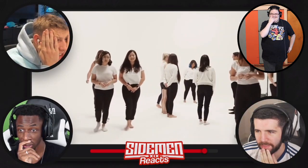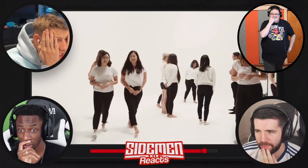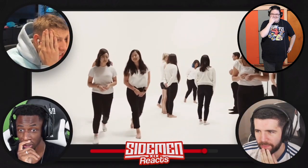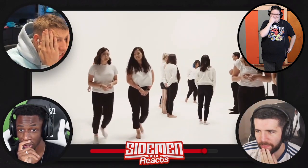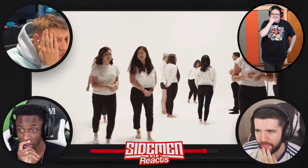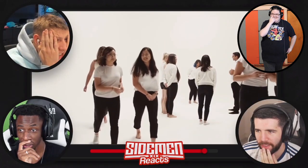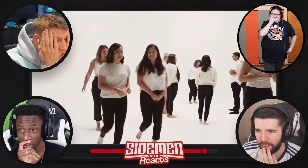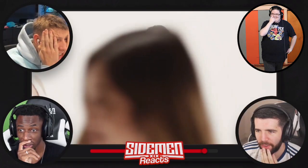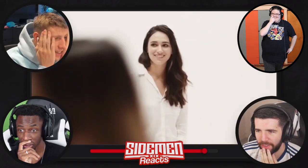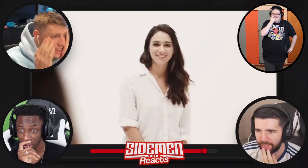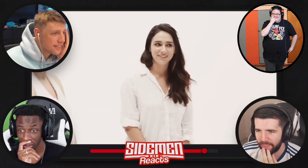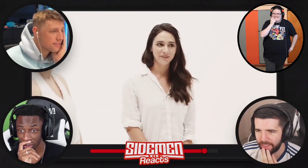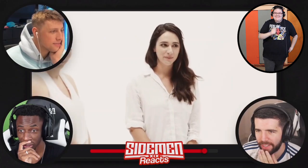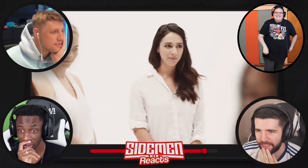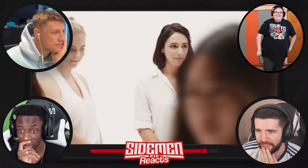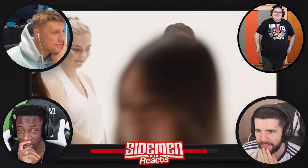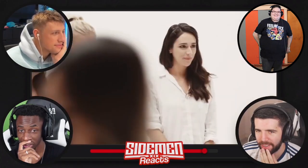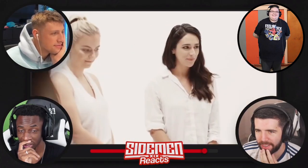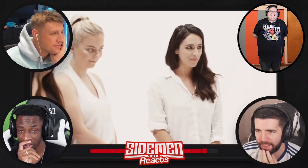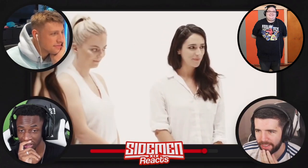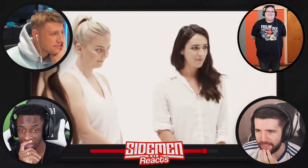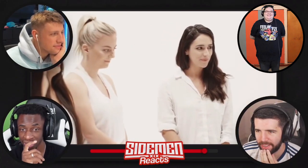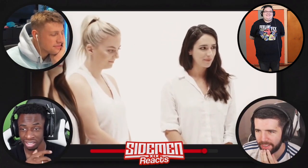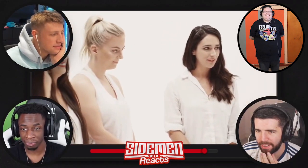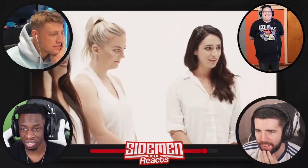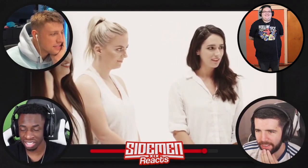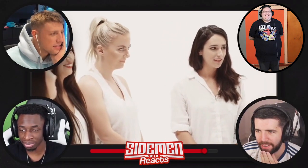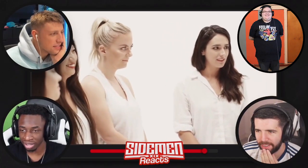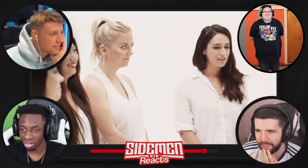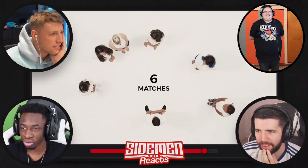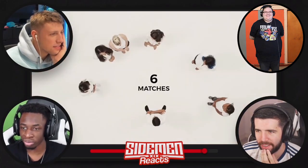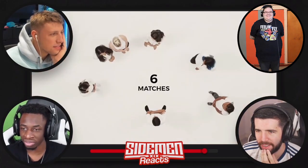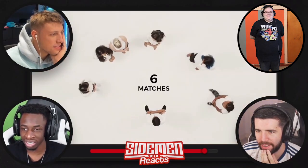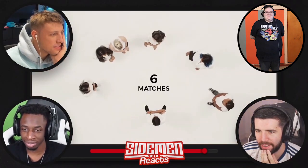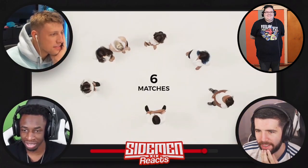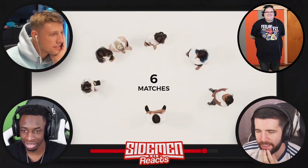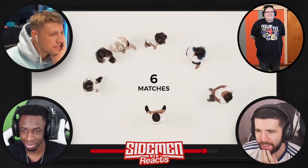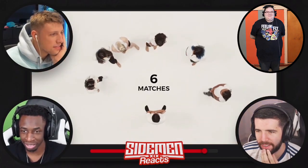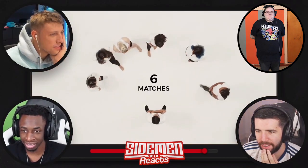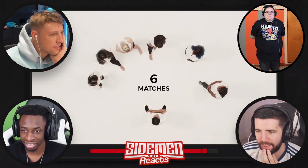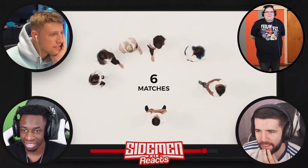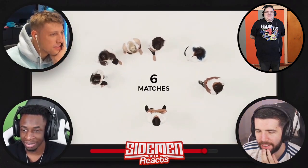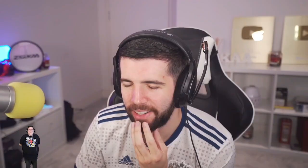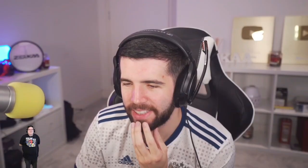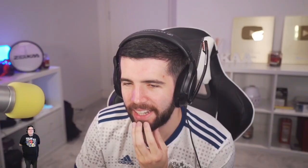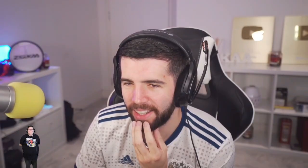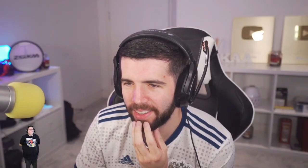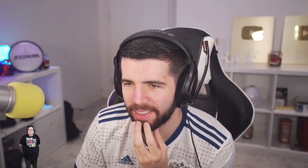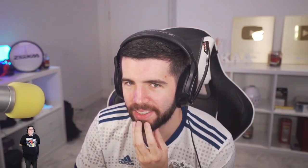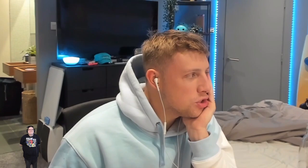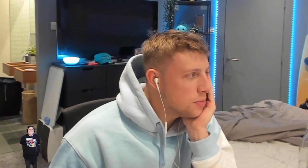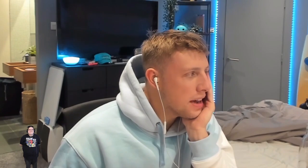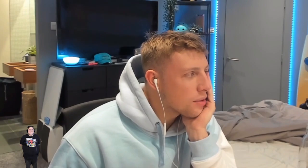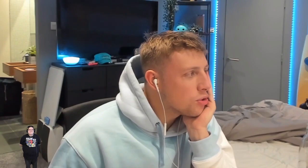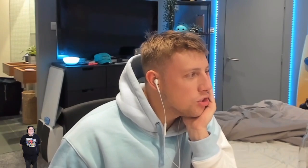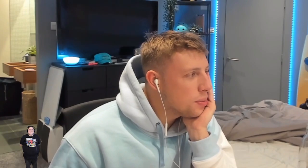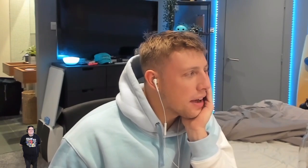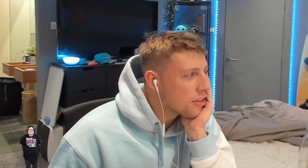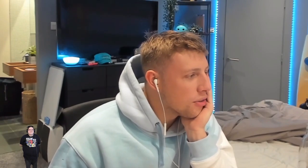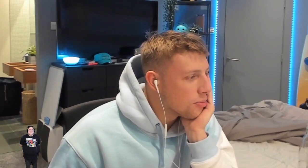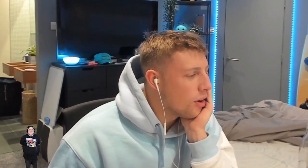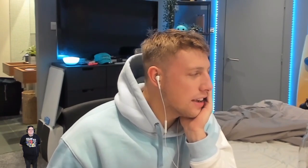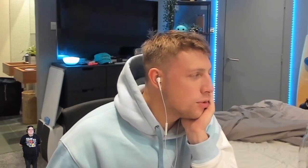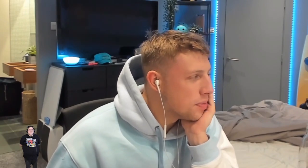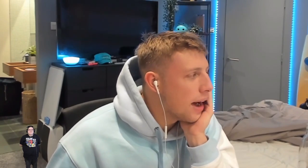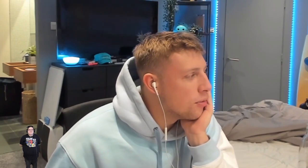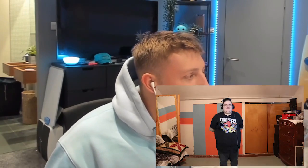Okay. Holy moly. Oh, this gives me a horrible feeling in my stomach. You lost 10 girls. Would you be able to